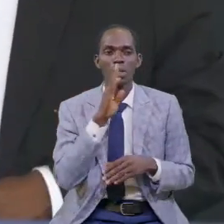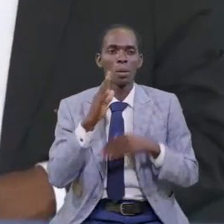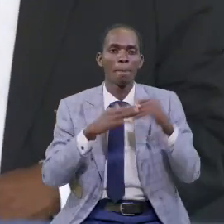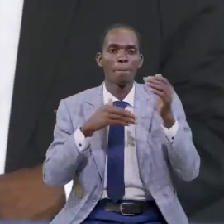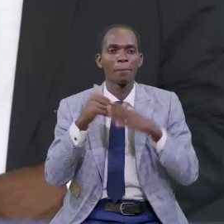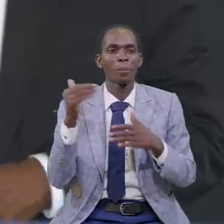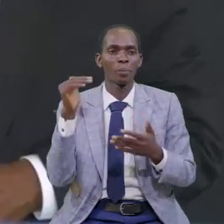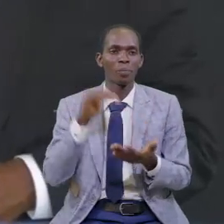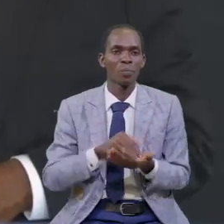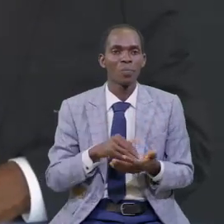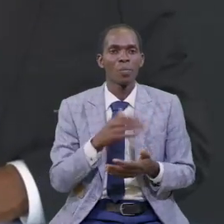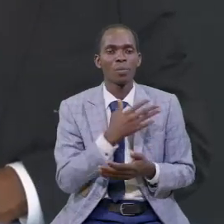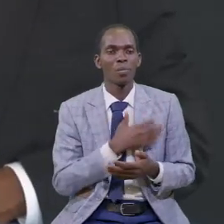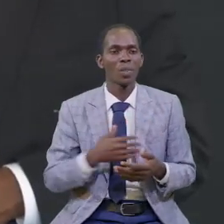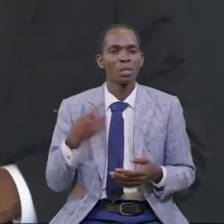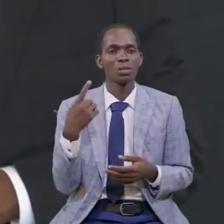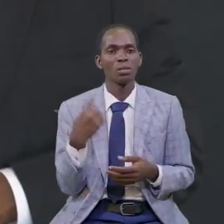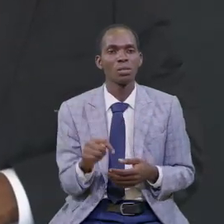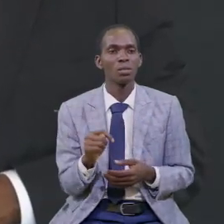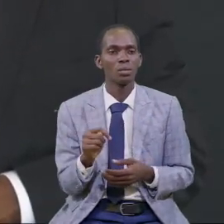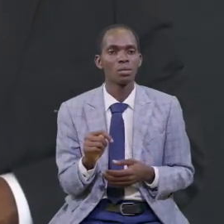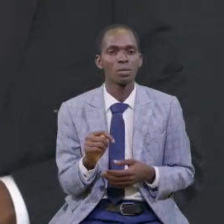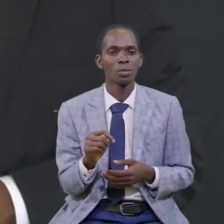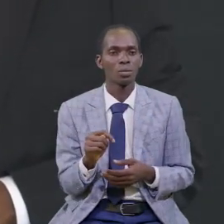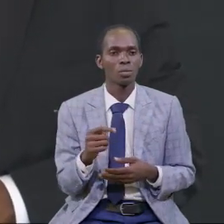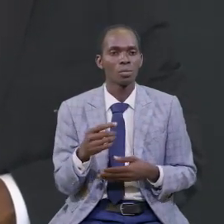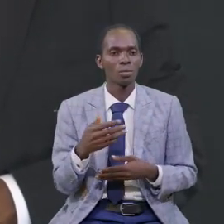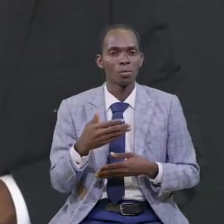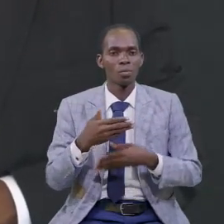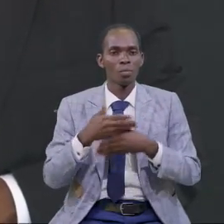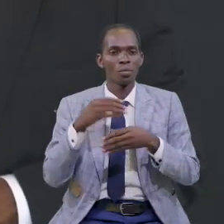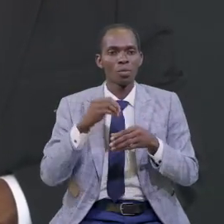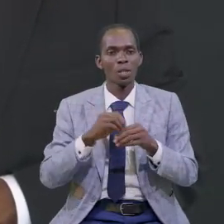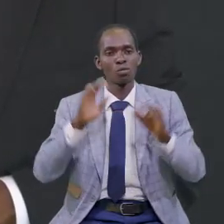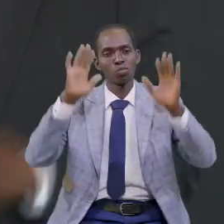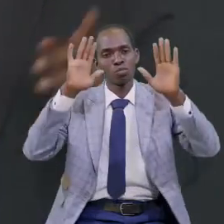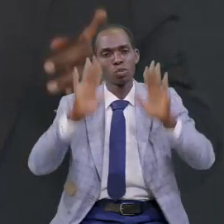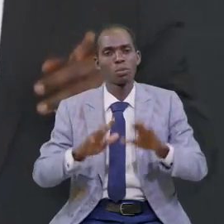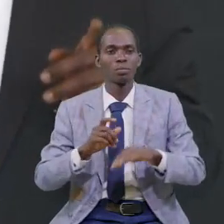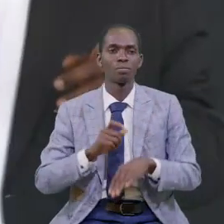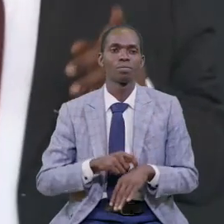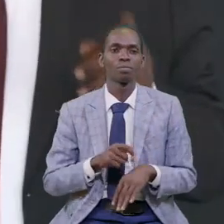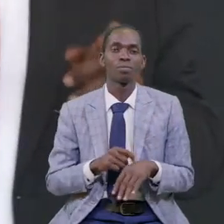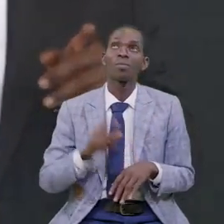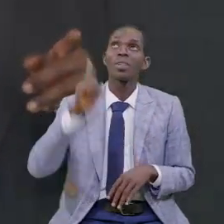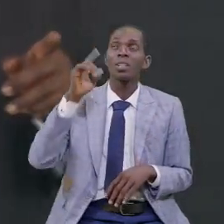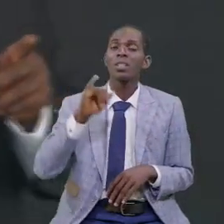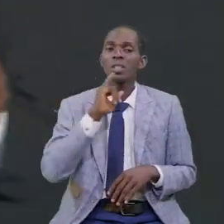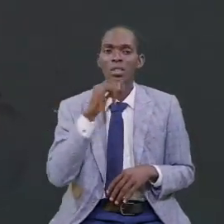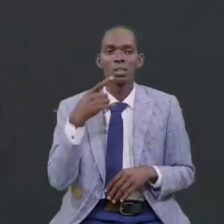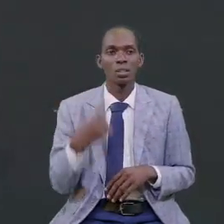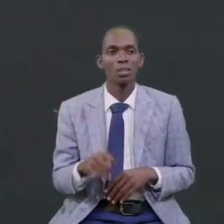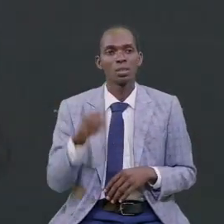the wall even in troublous times. He is the Messiah, and he is the one who has